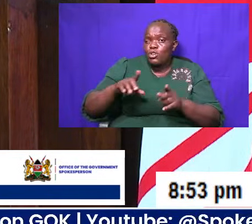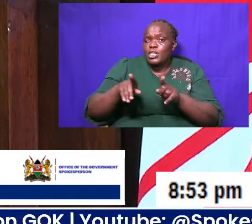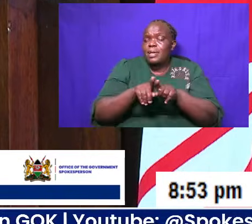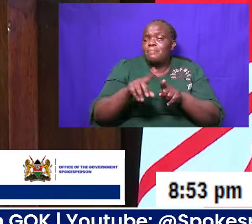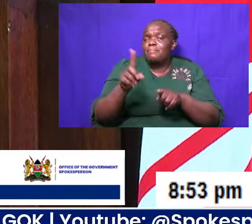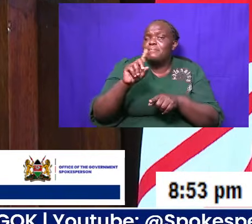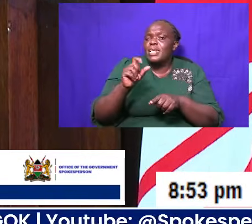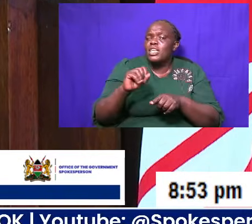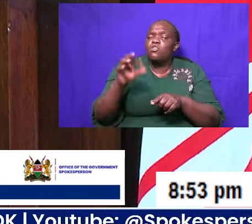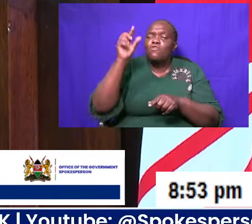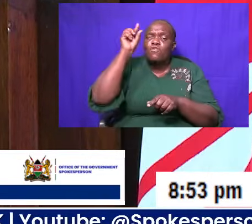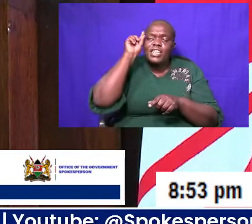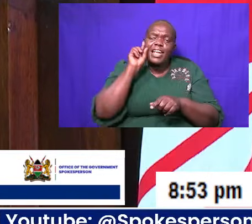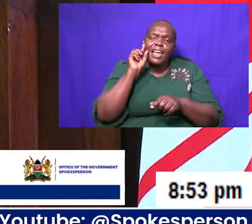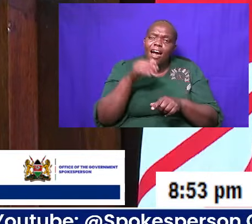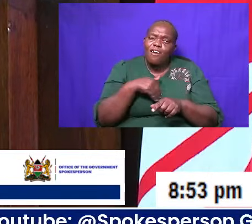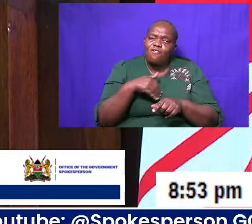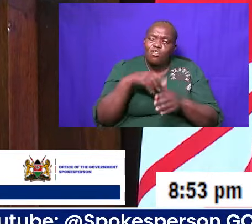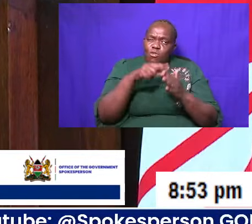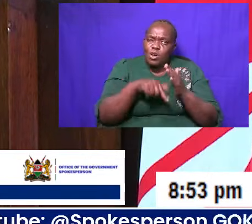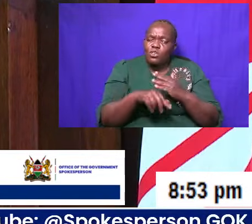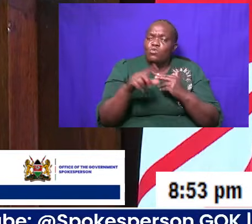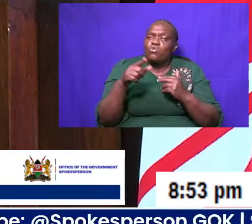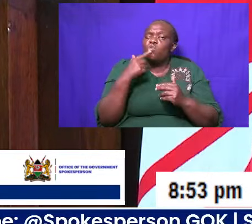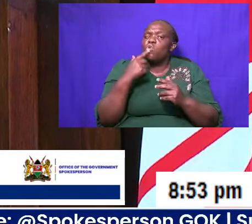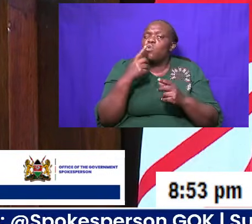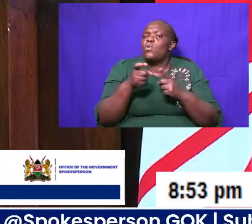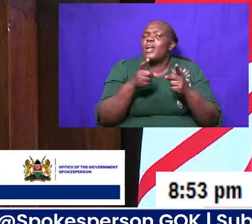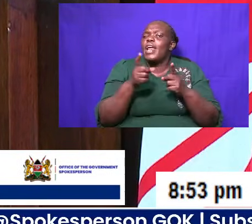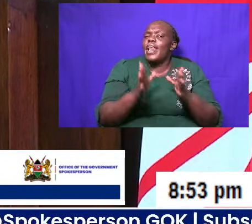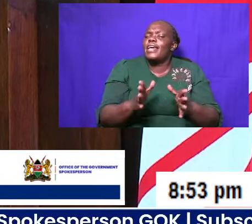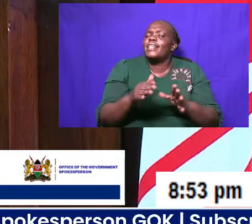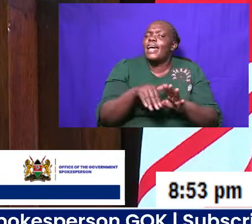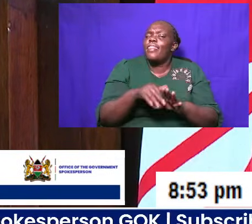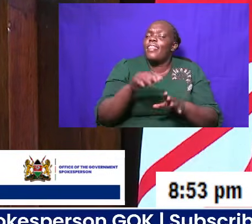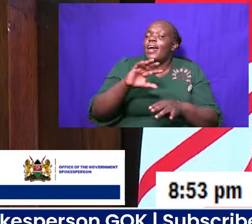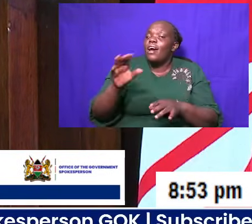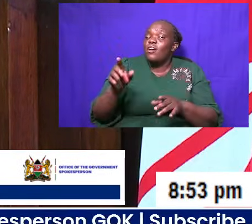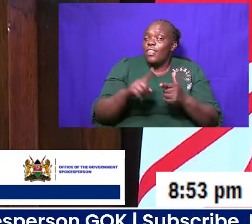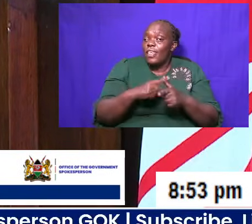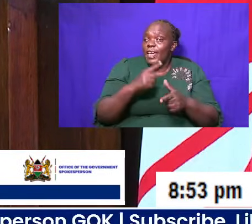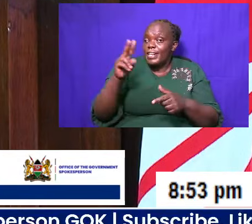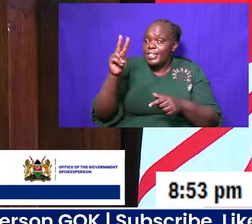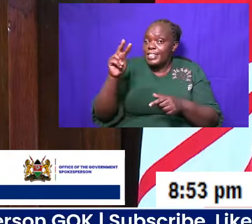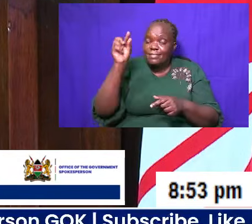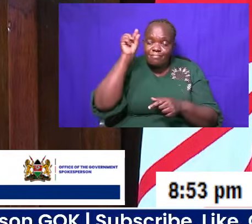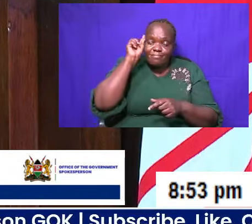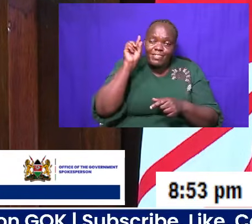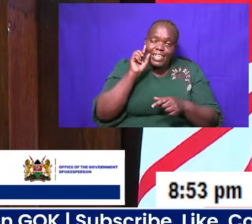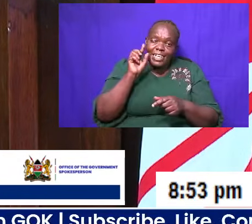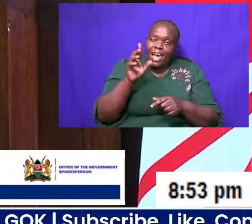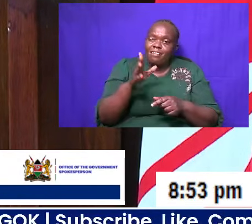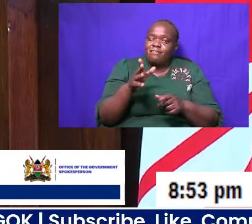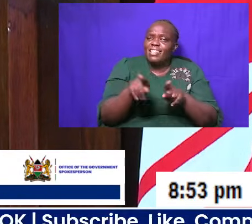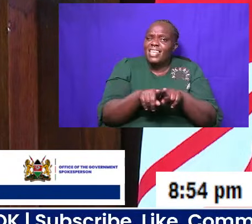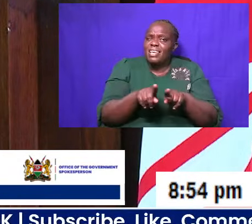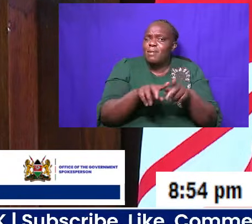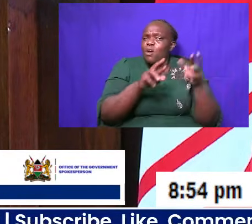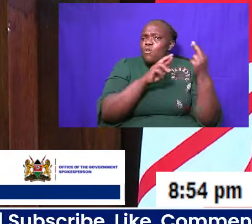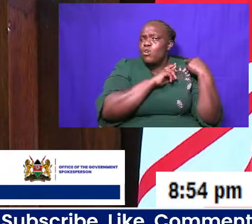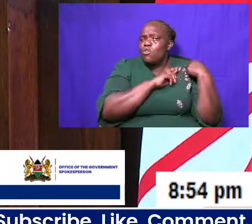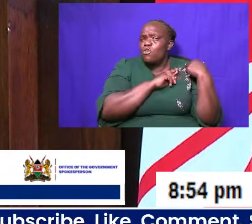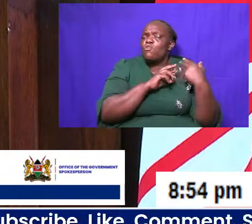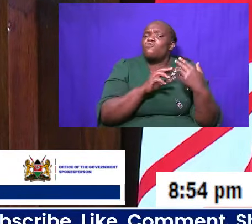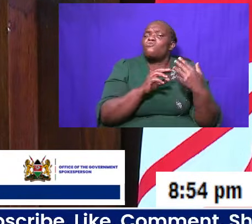Ministry of Gender, you know, who have the directors in the counties, and we have NGC that coordinate, because our role really is to